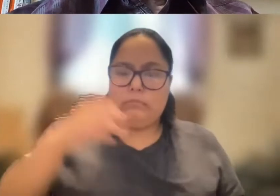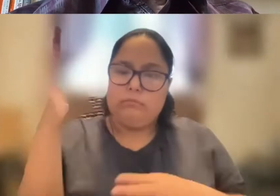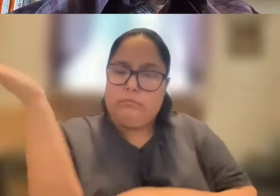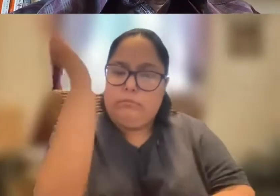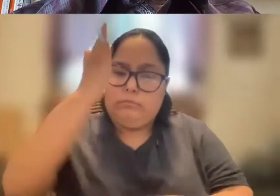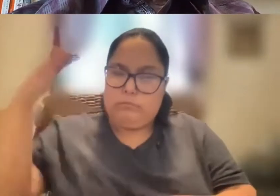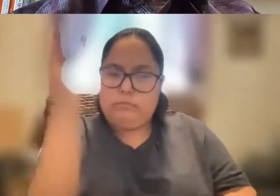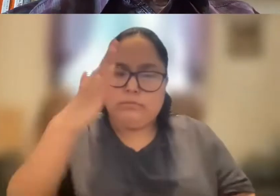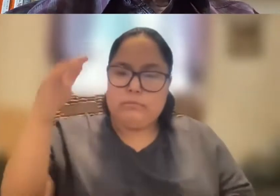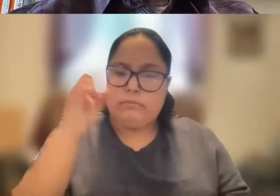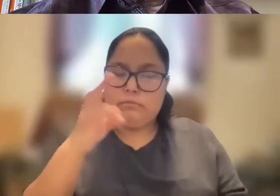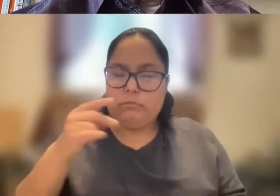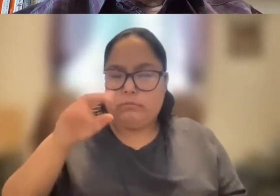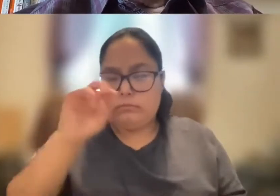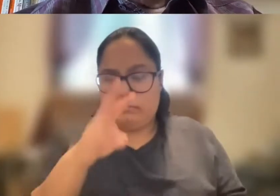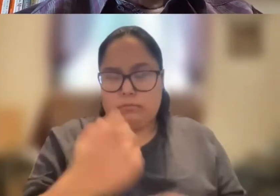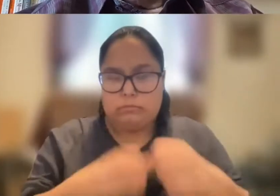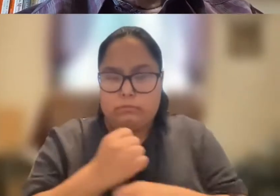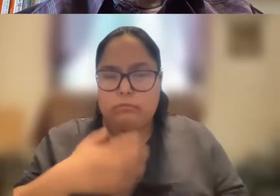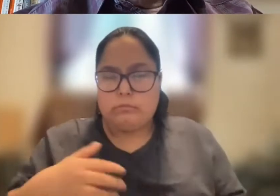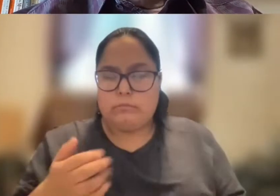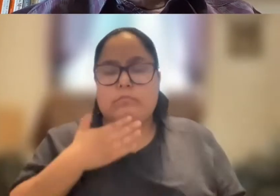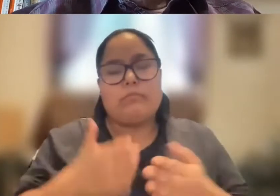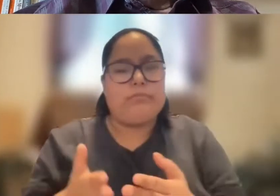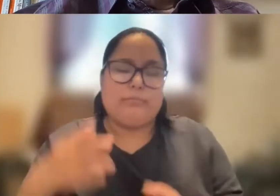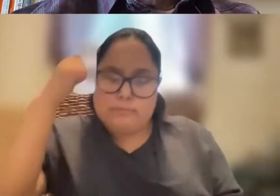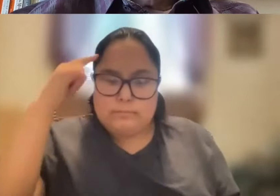in 2013. That by far